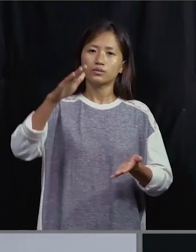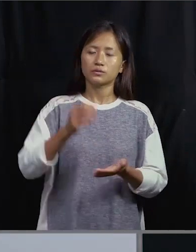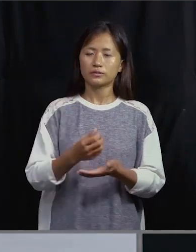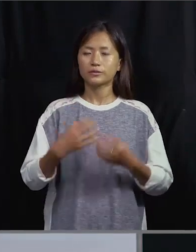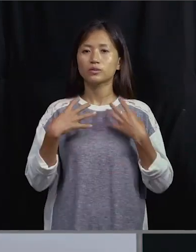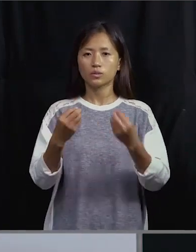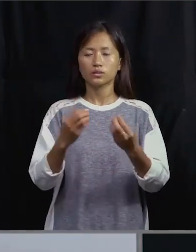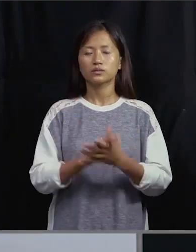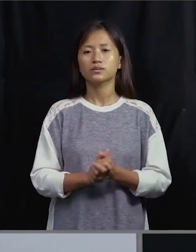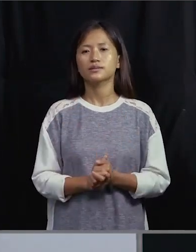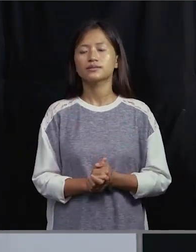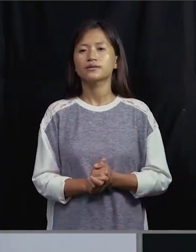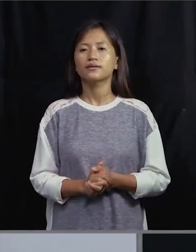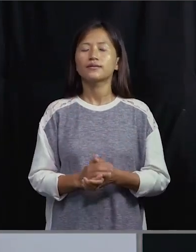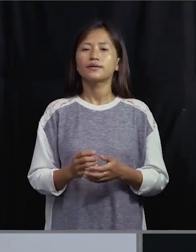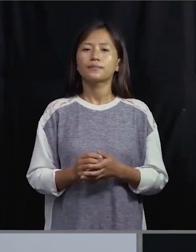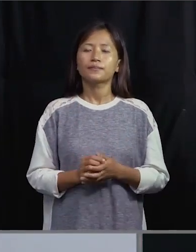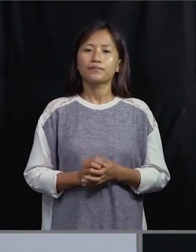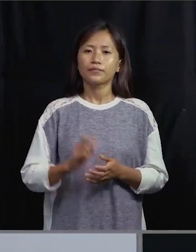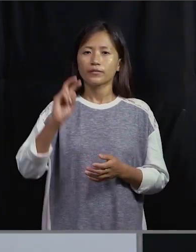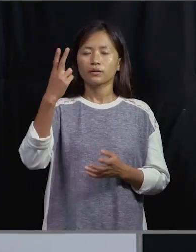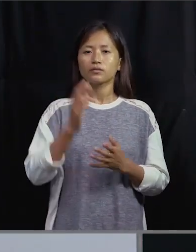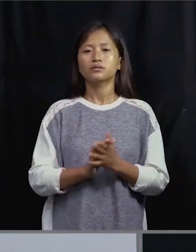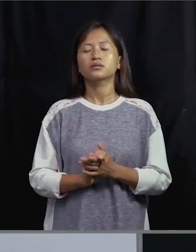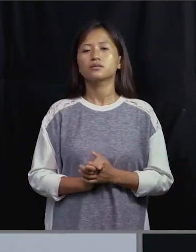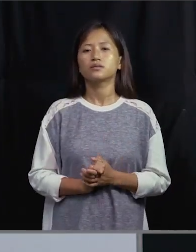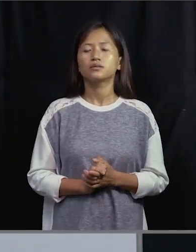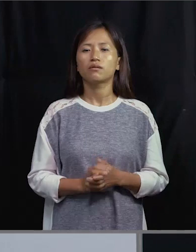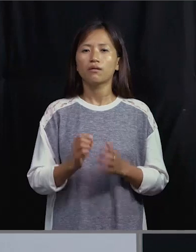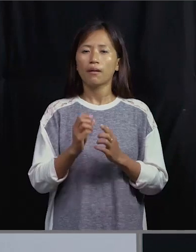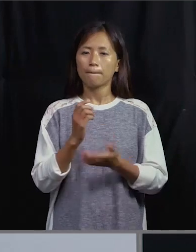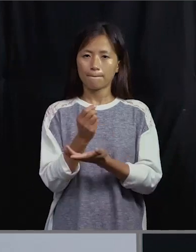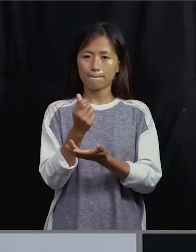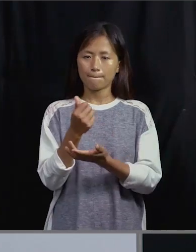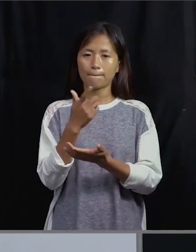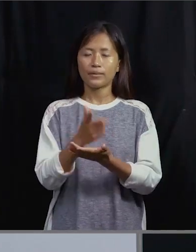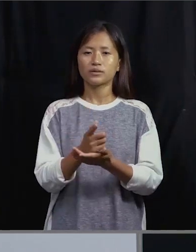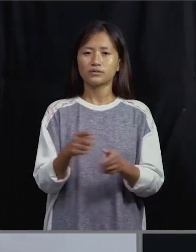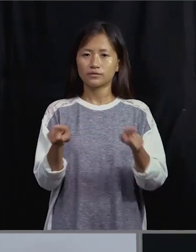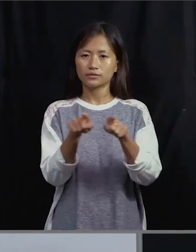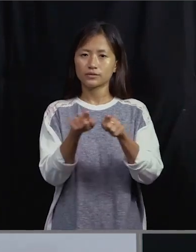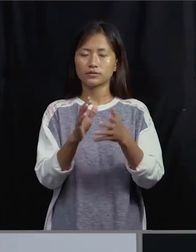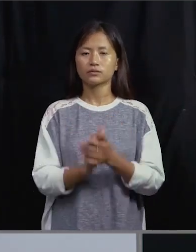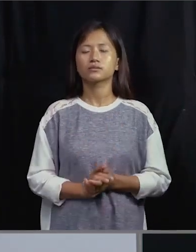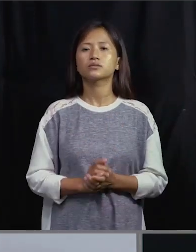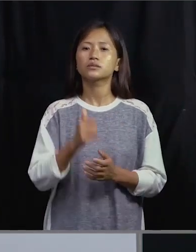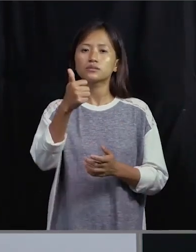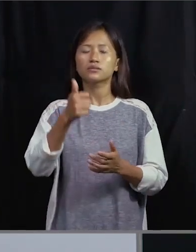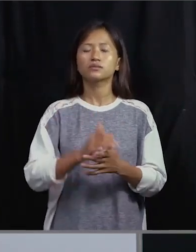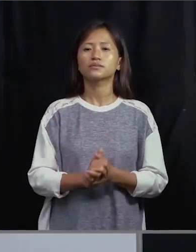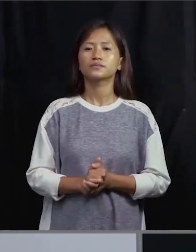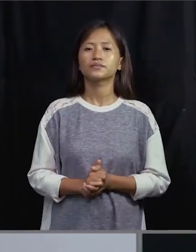not? So that's the first factor affecting demand. Second one is called price of related goods. Before we go